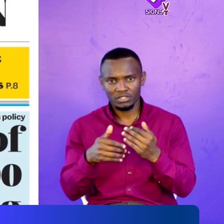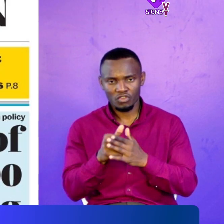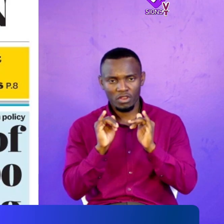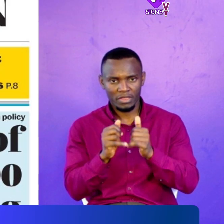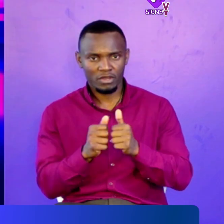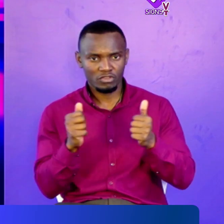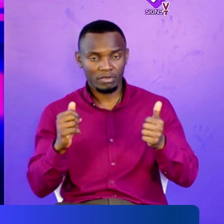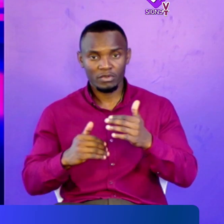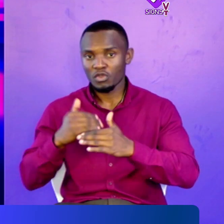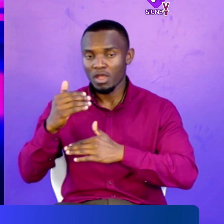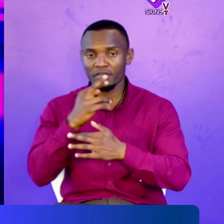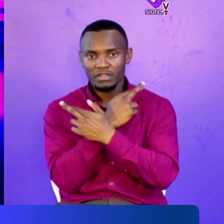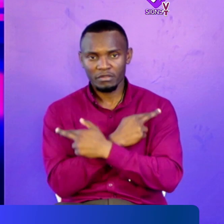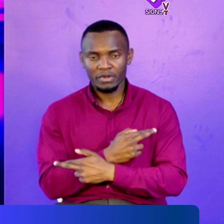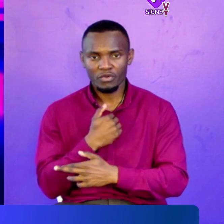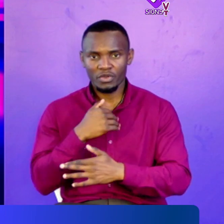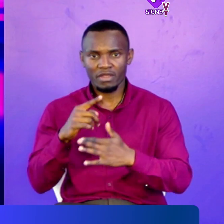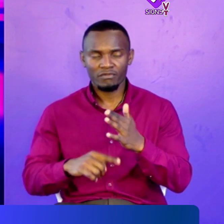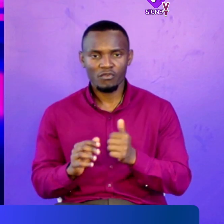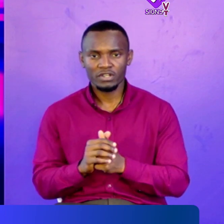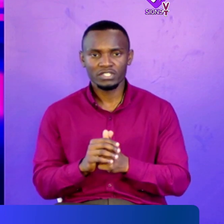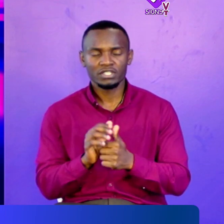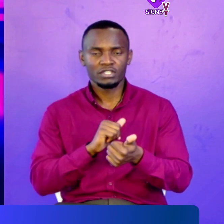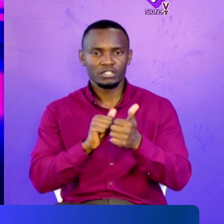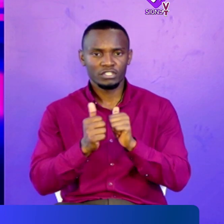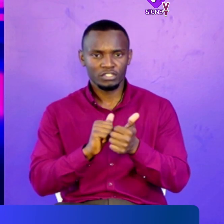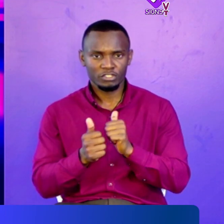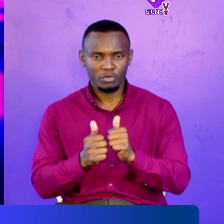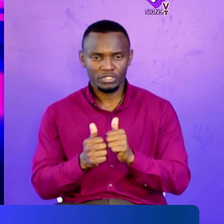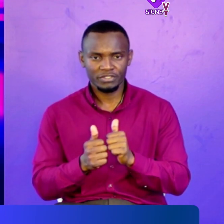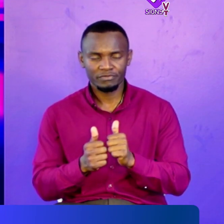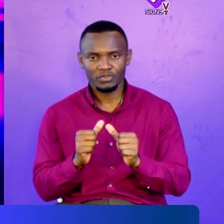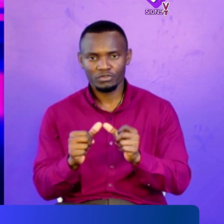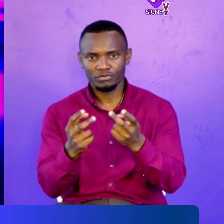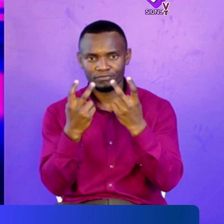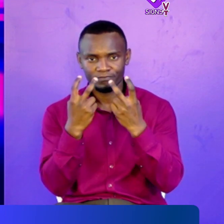from the break, we're coming back with a roundup of all your sporting action. Keep it science.